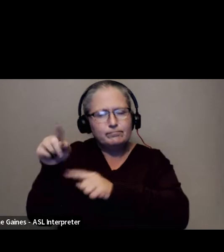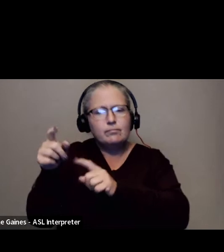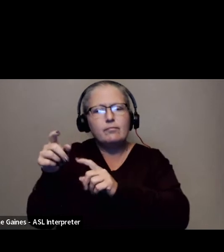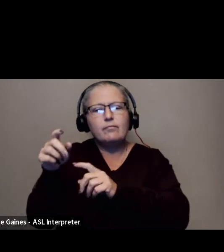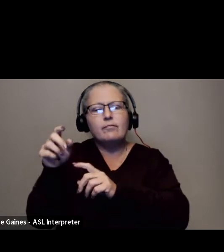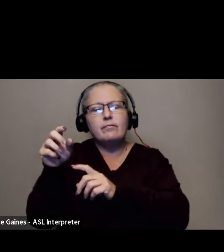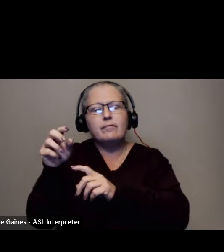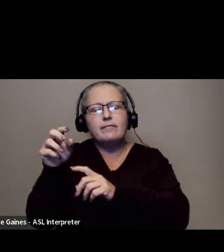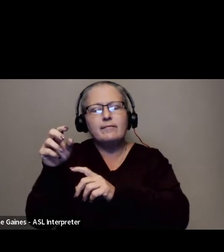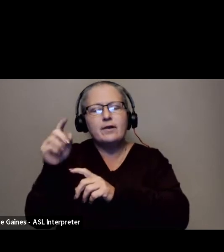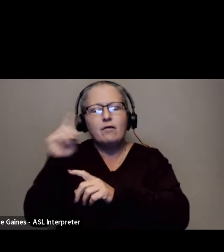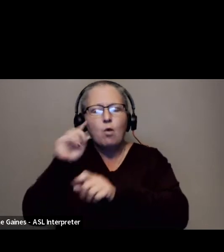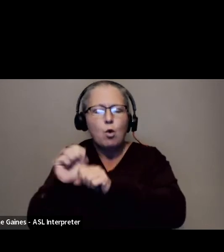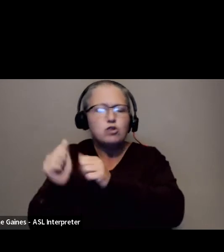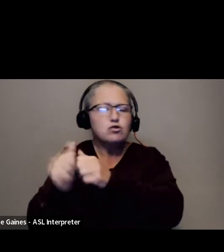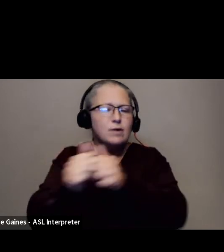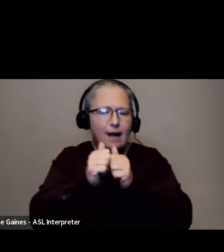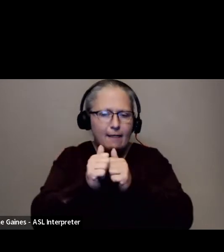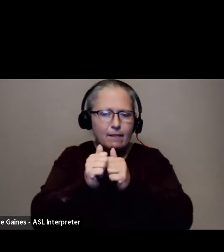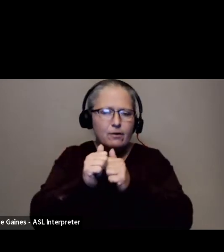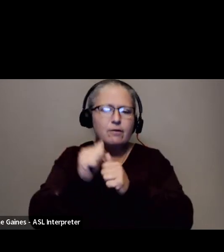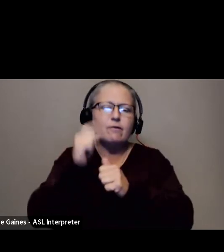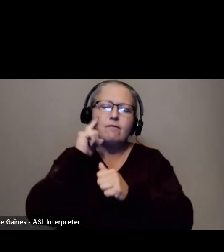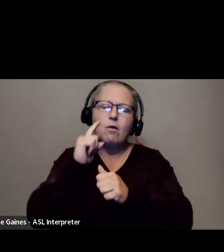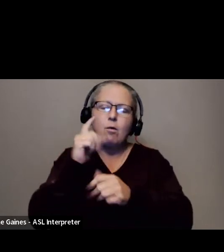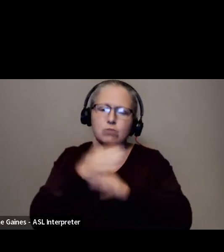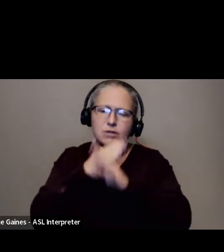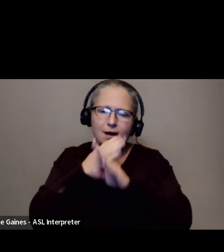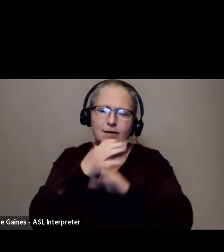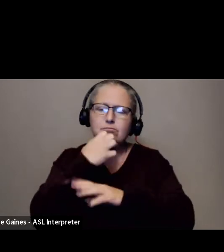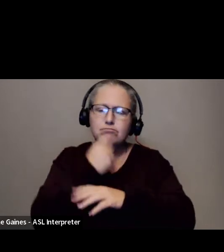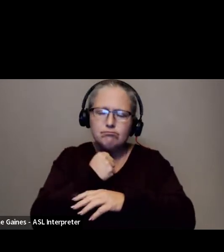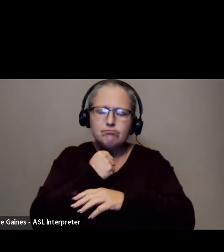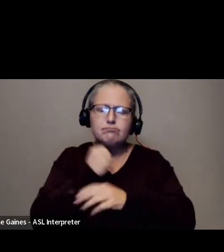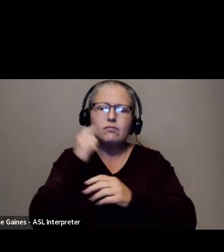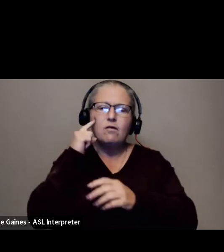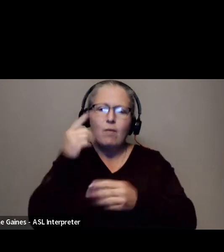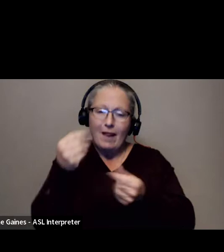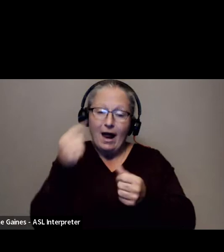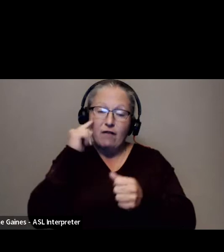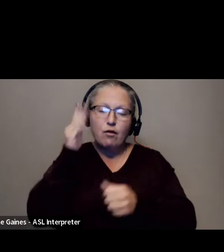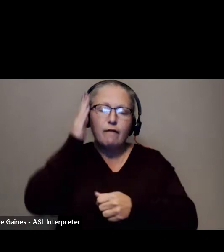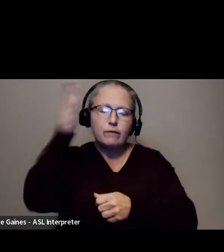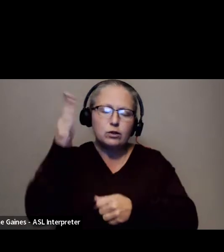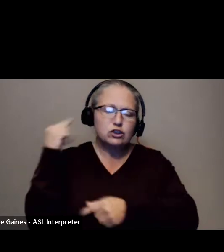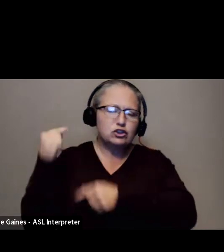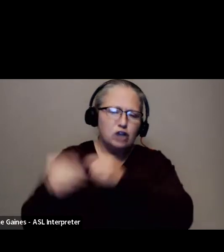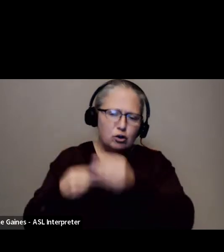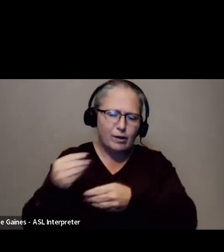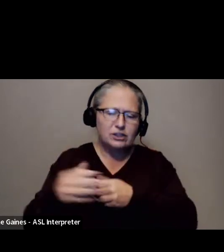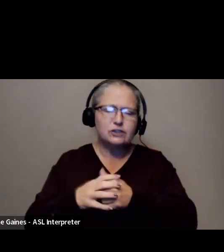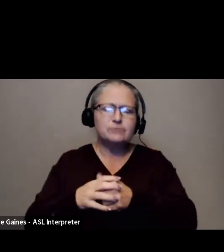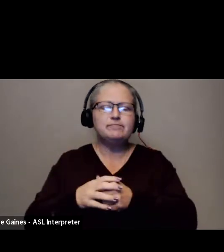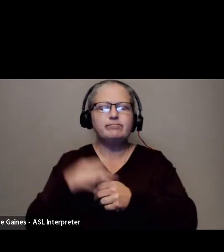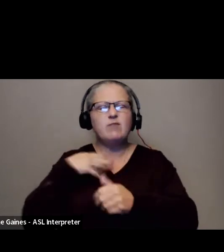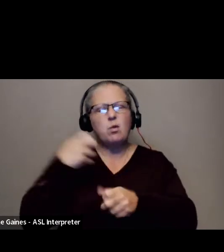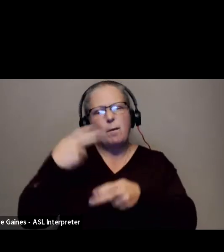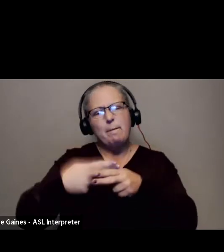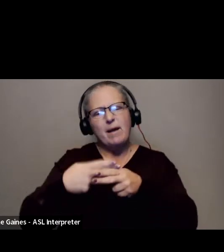to protect and preserve the land for future generations. I just wanted to mention some things.